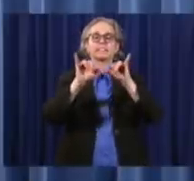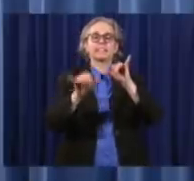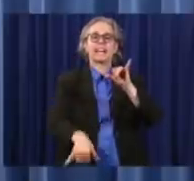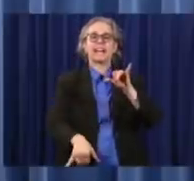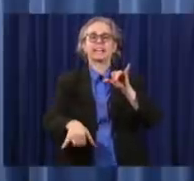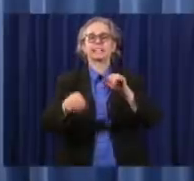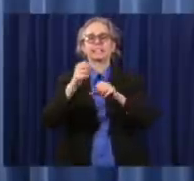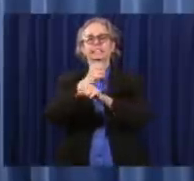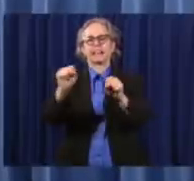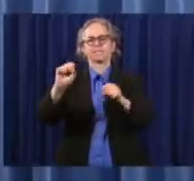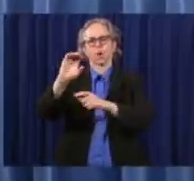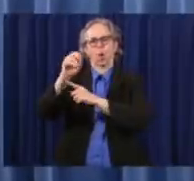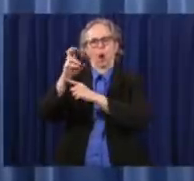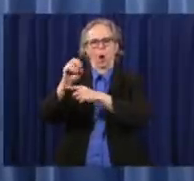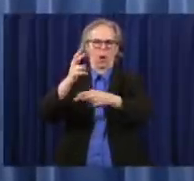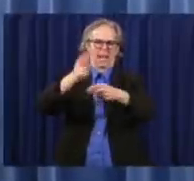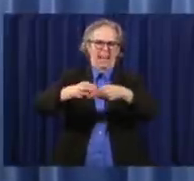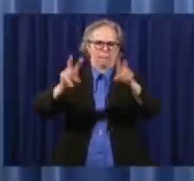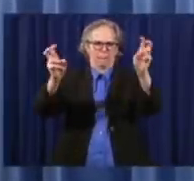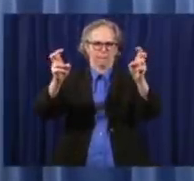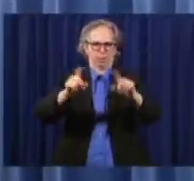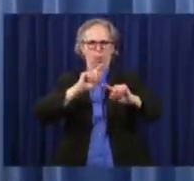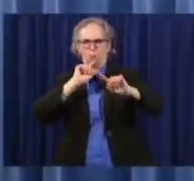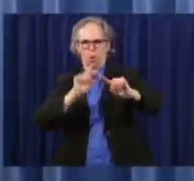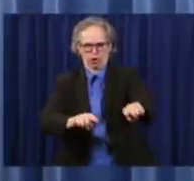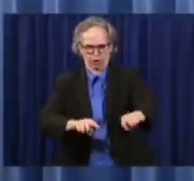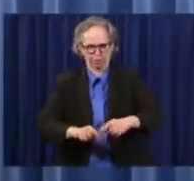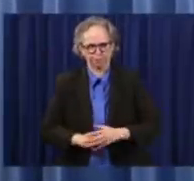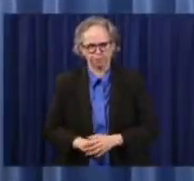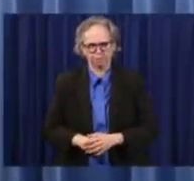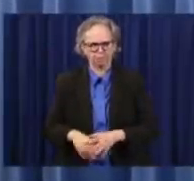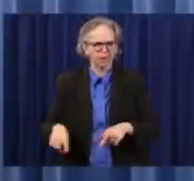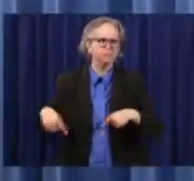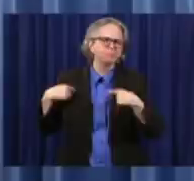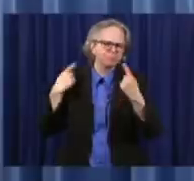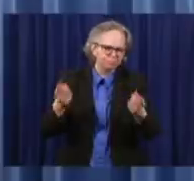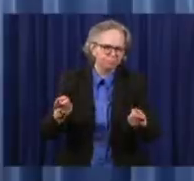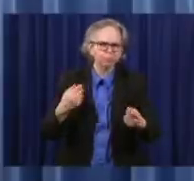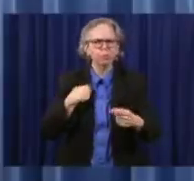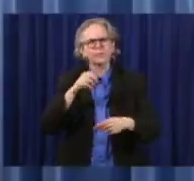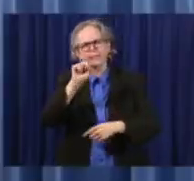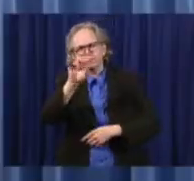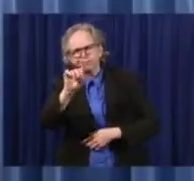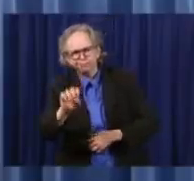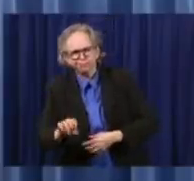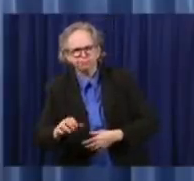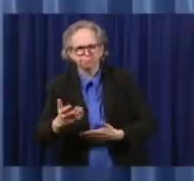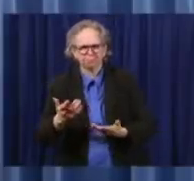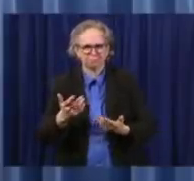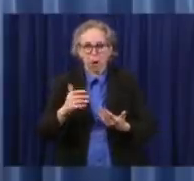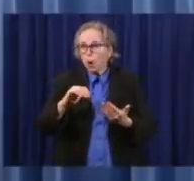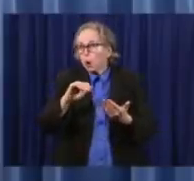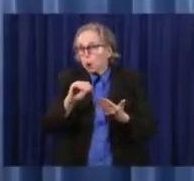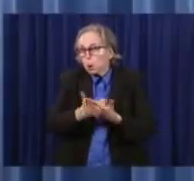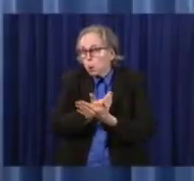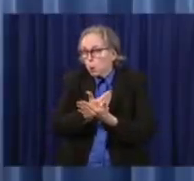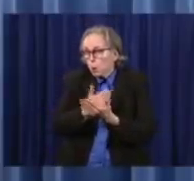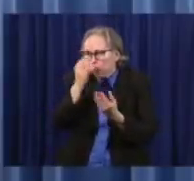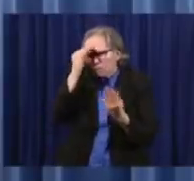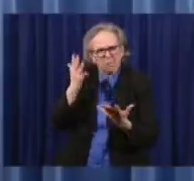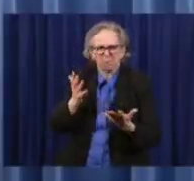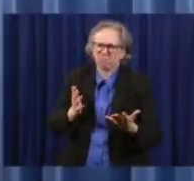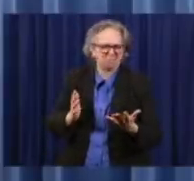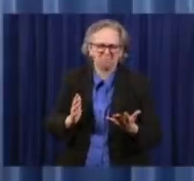And this is something that we have talked about. Not much new in there, really, that we had not already talked